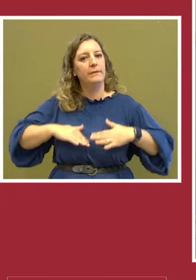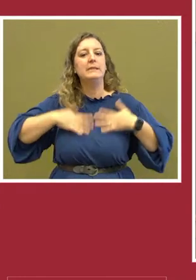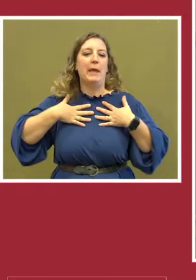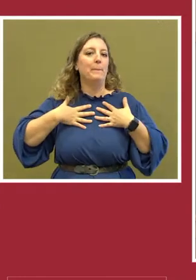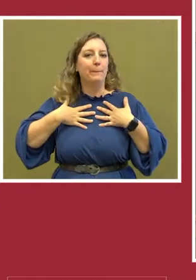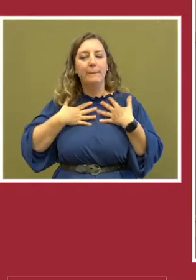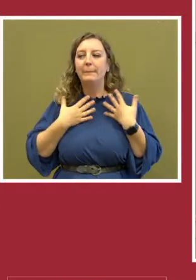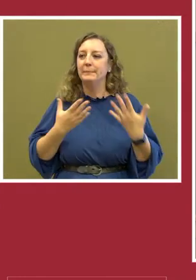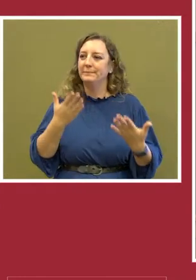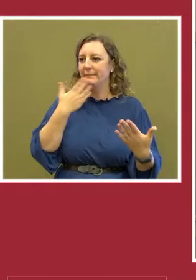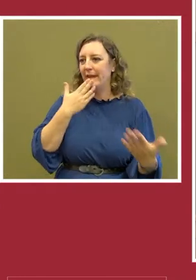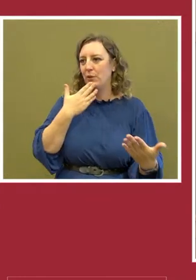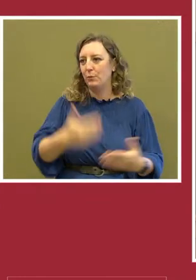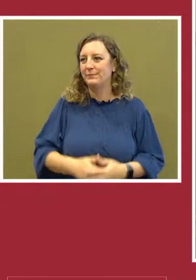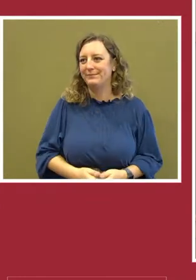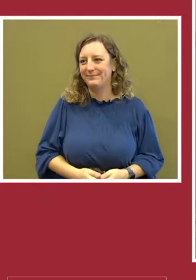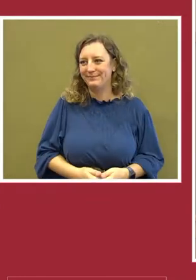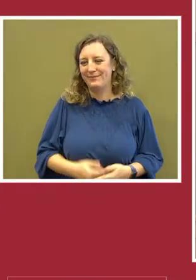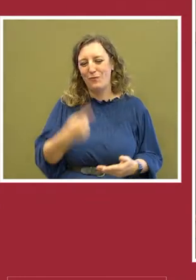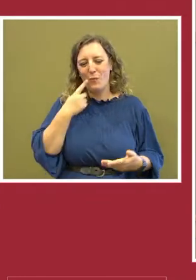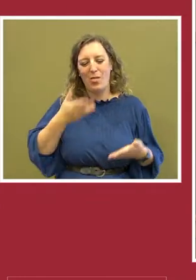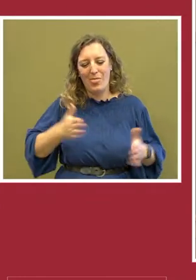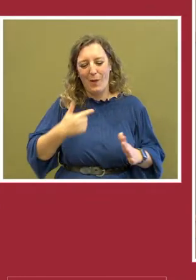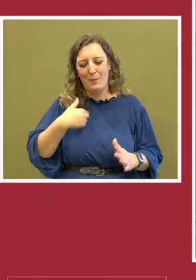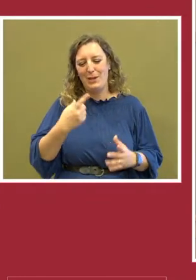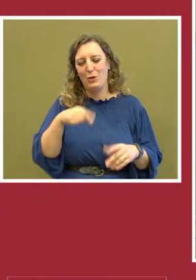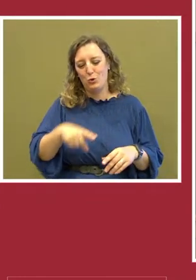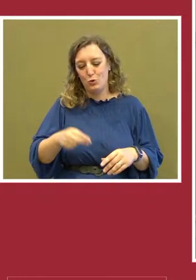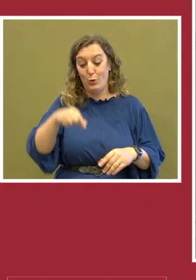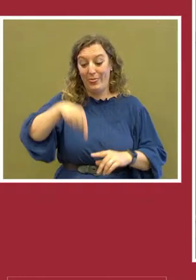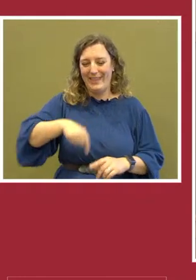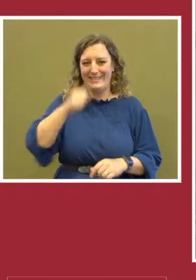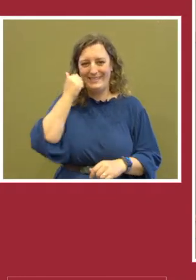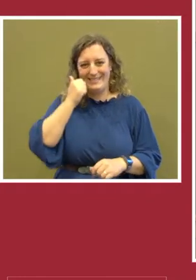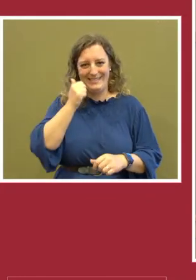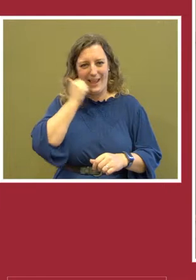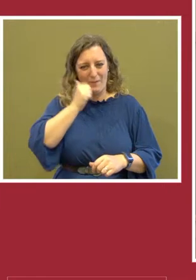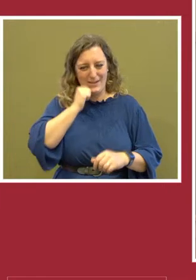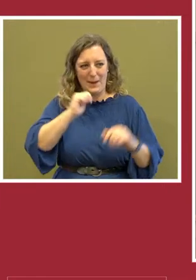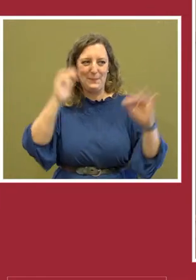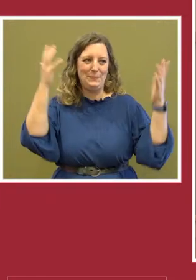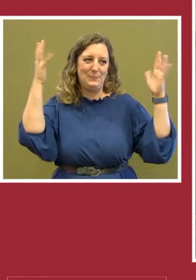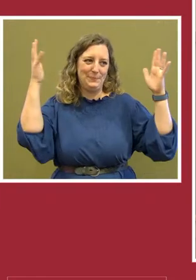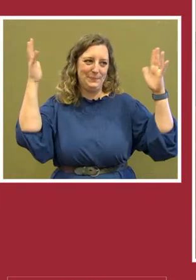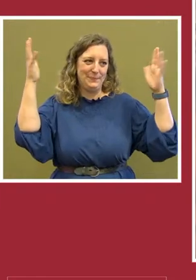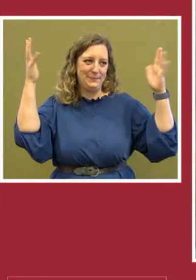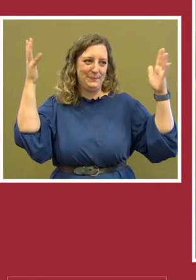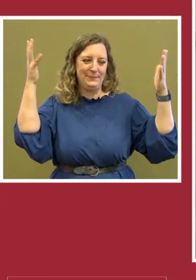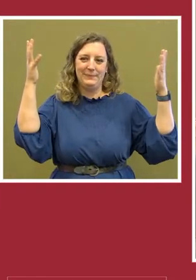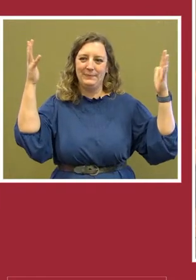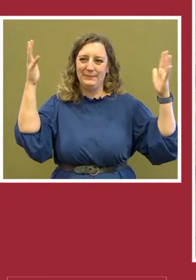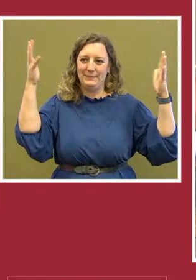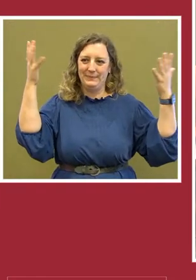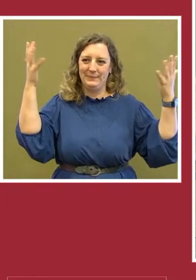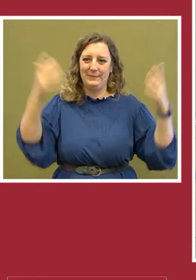inside. So thank you for letting me do this every day. One more hand for her. Let's go. Thank you, Lindsay.